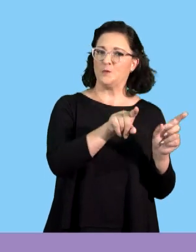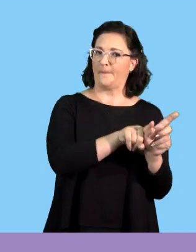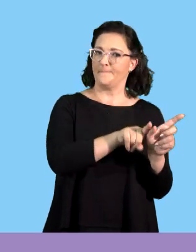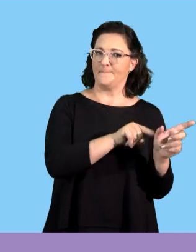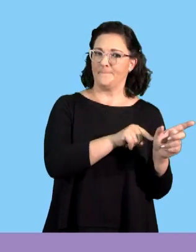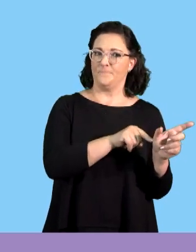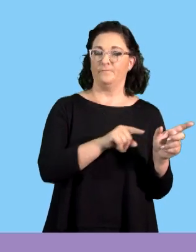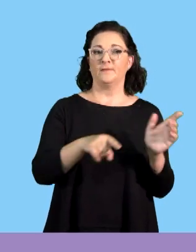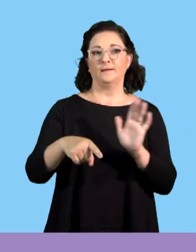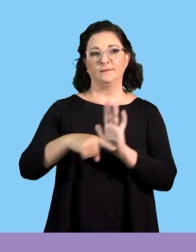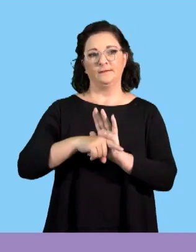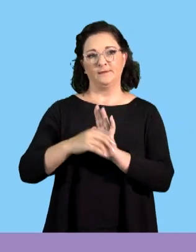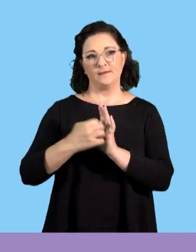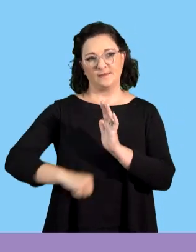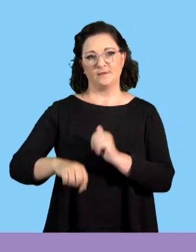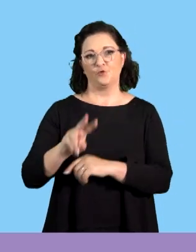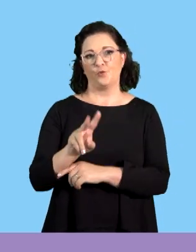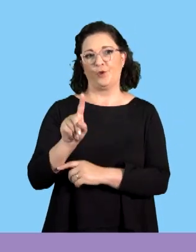Subtract